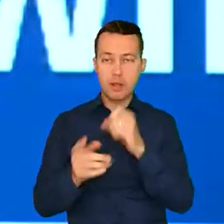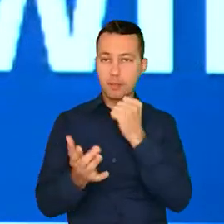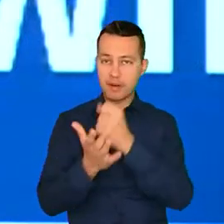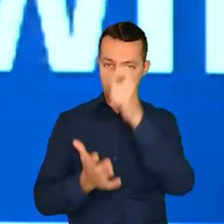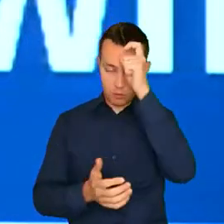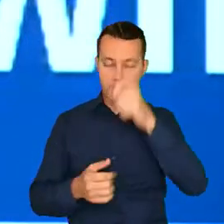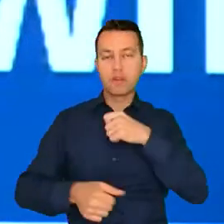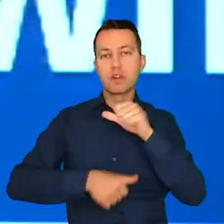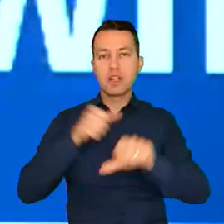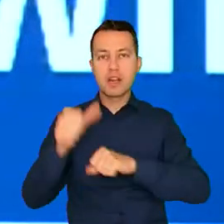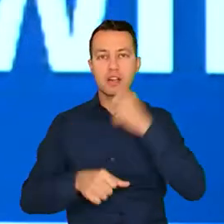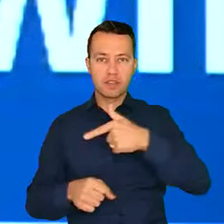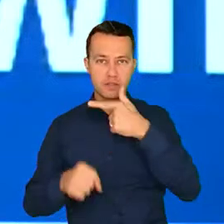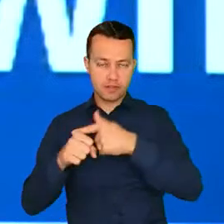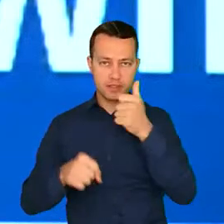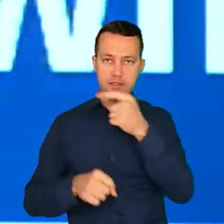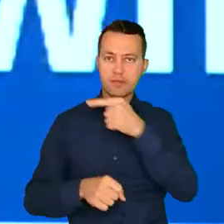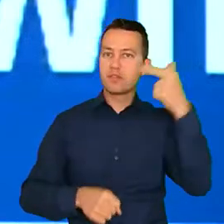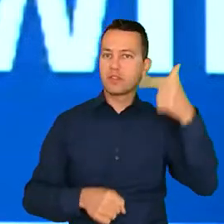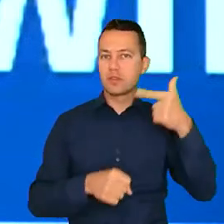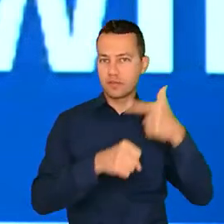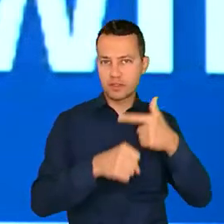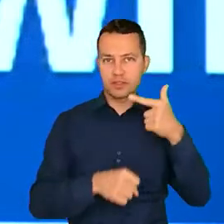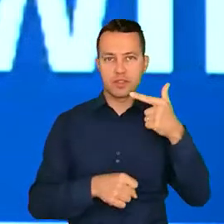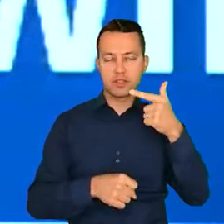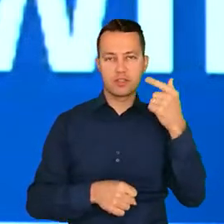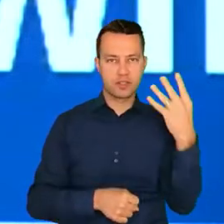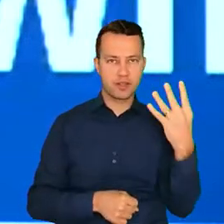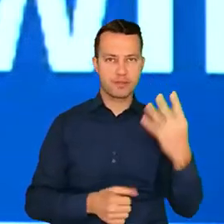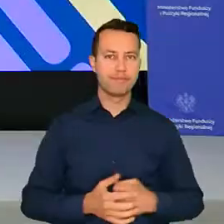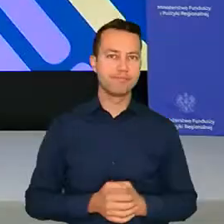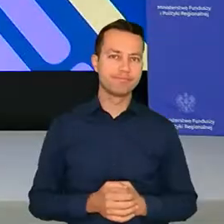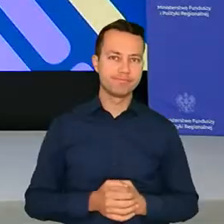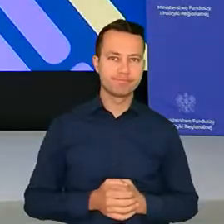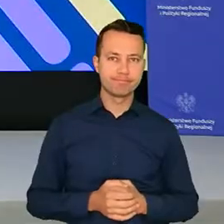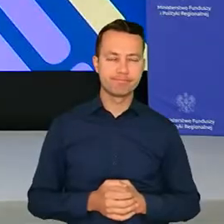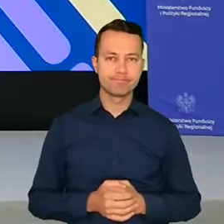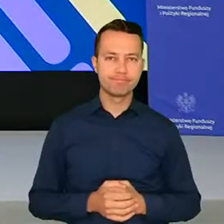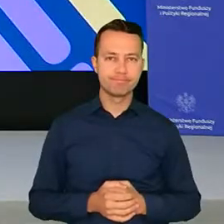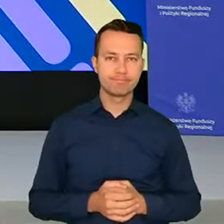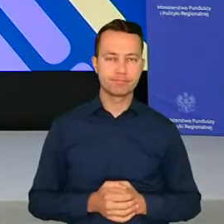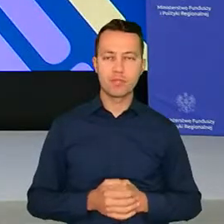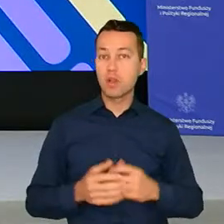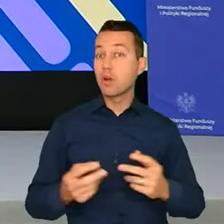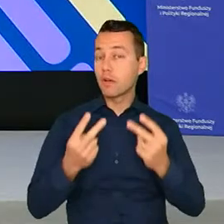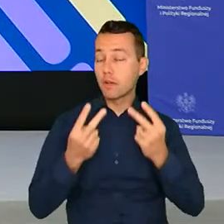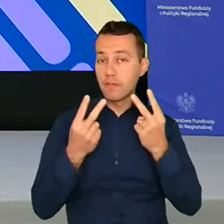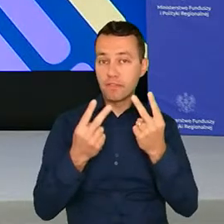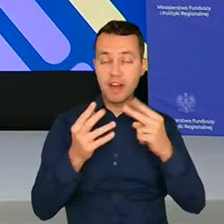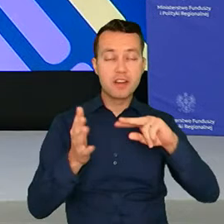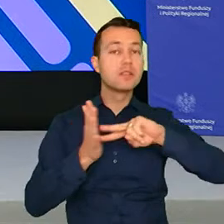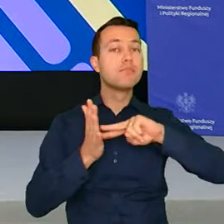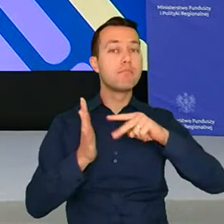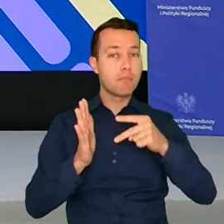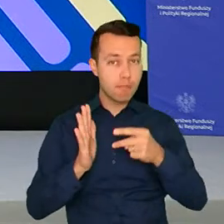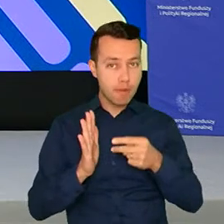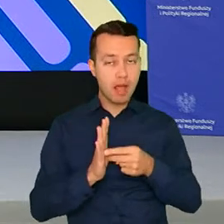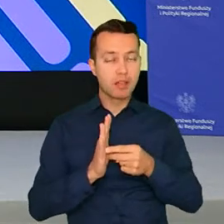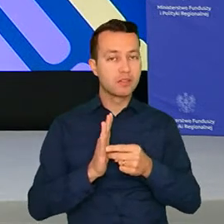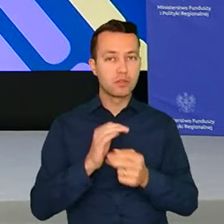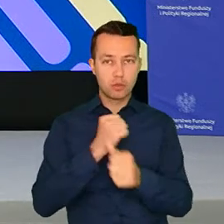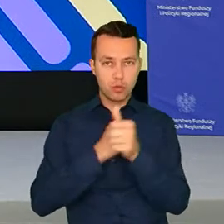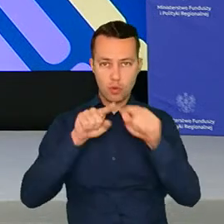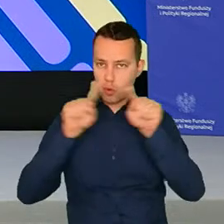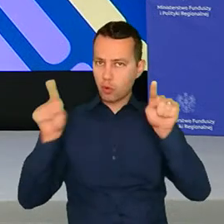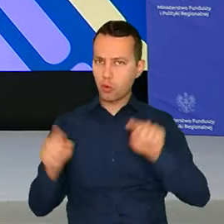approved the National Plan of Action for implementation of the guidelines for business and human rights for the years